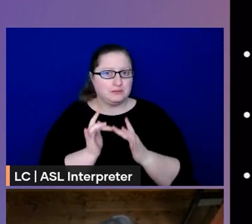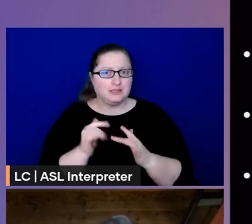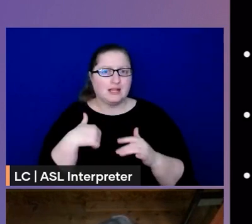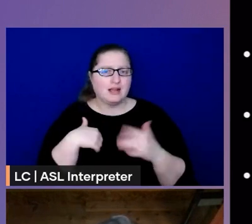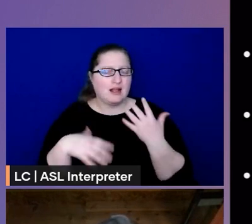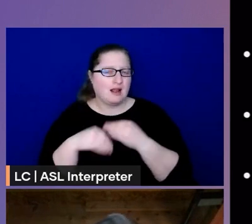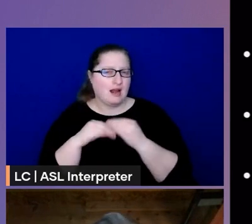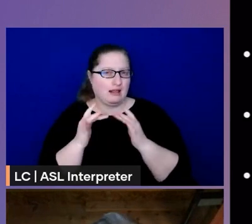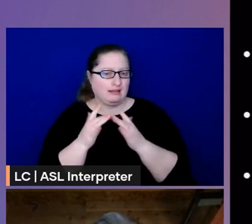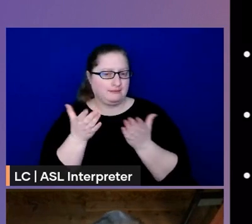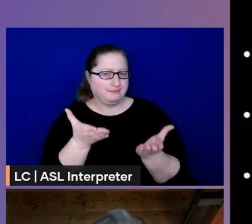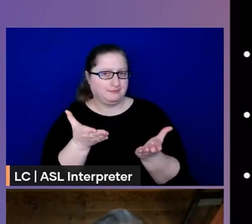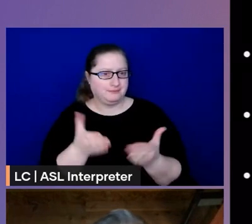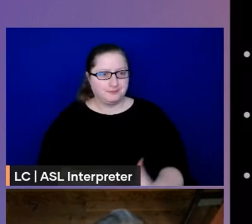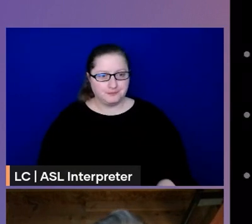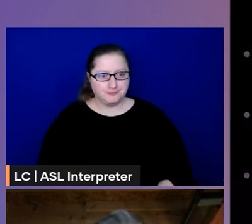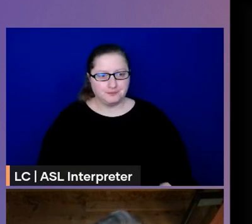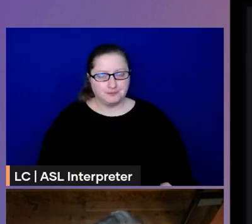that.